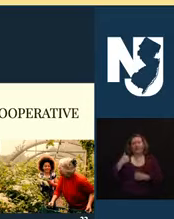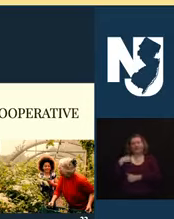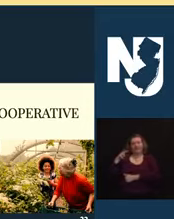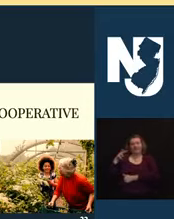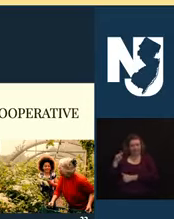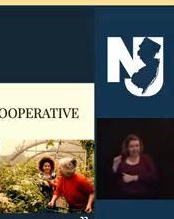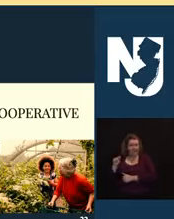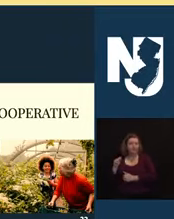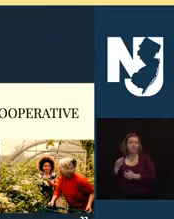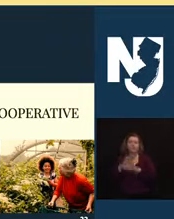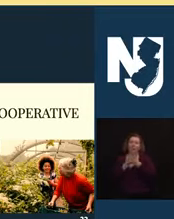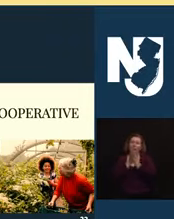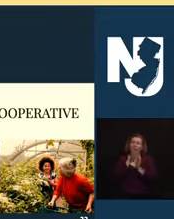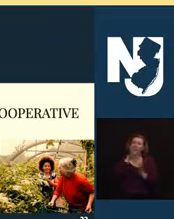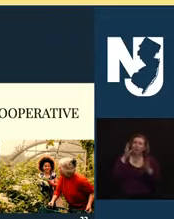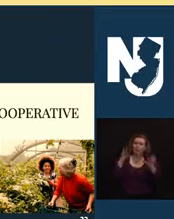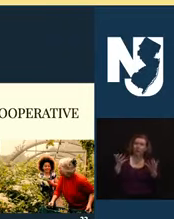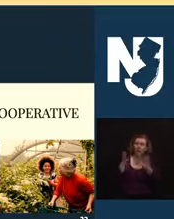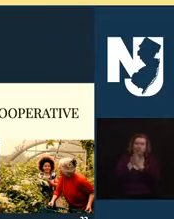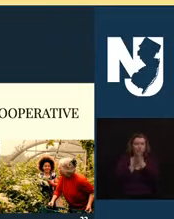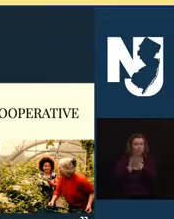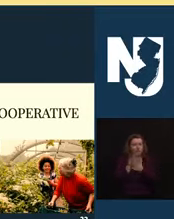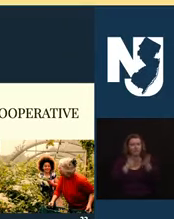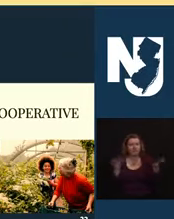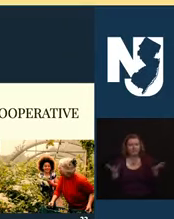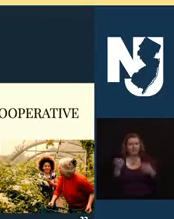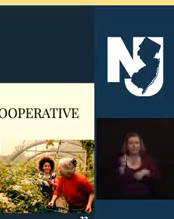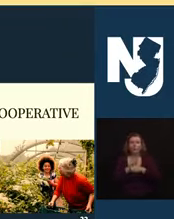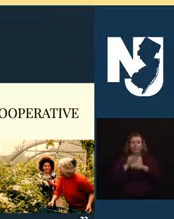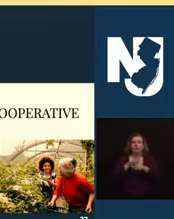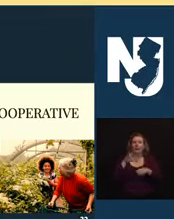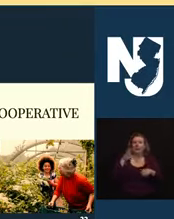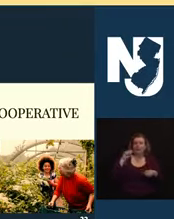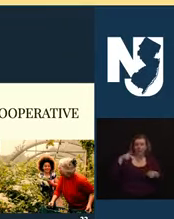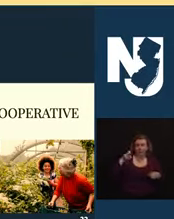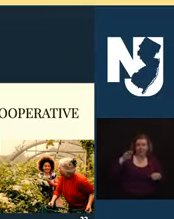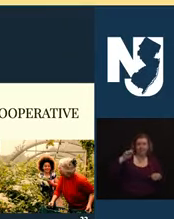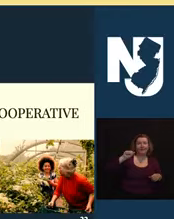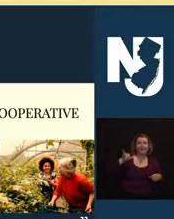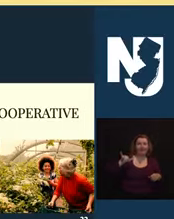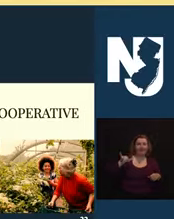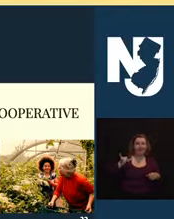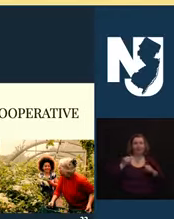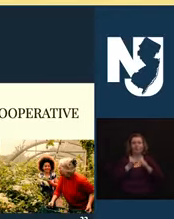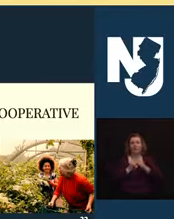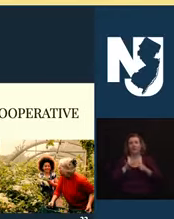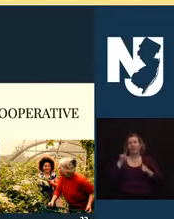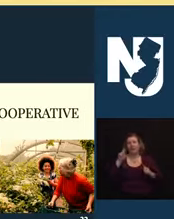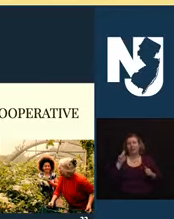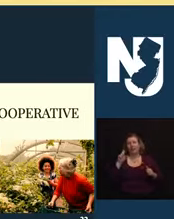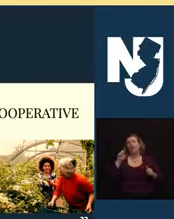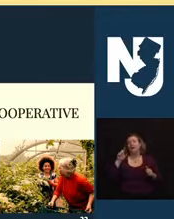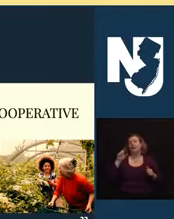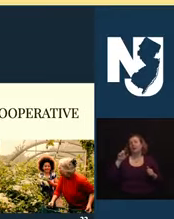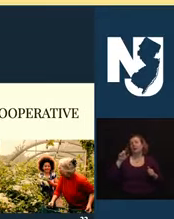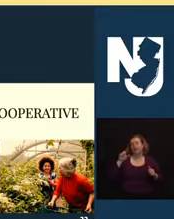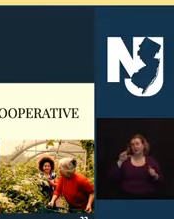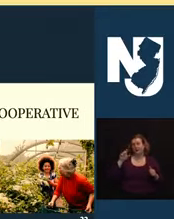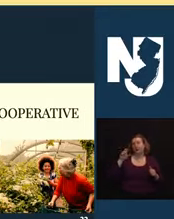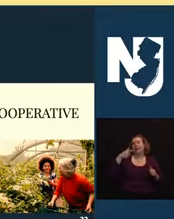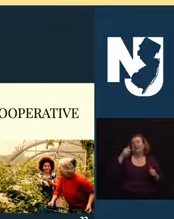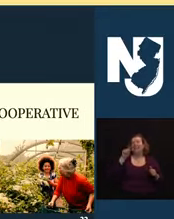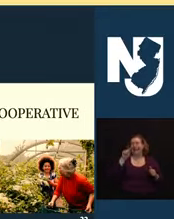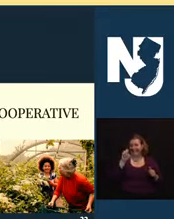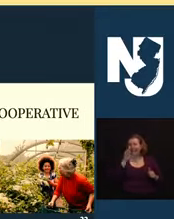incubator at Legates Farm in Cape May, in collaboration with the SCORE, uppercase, Business Membership Program